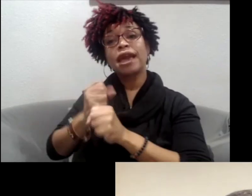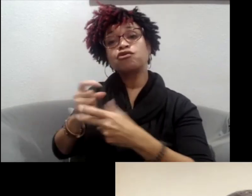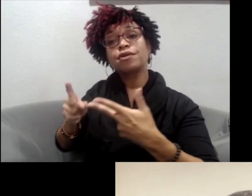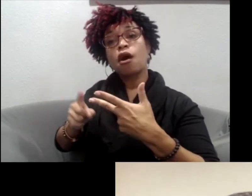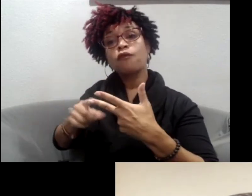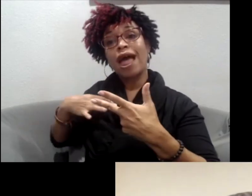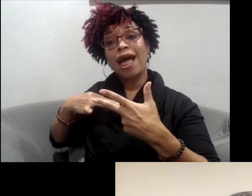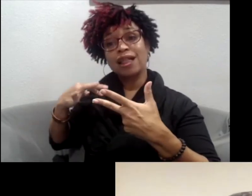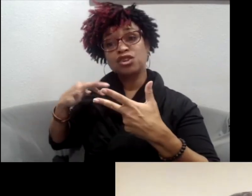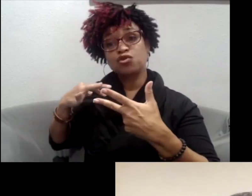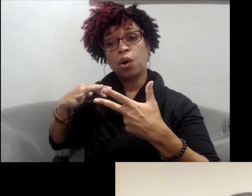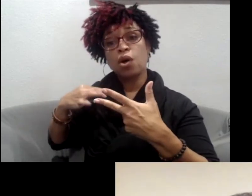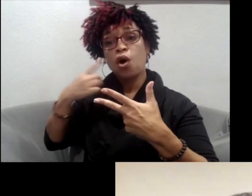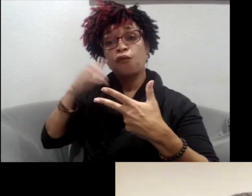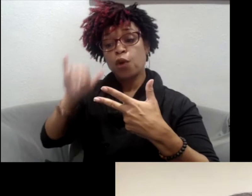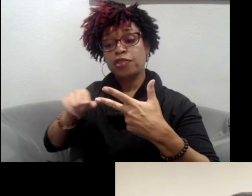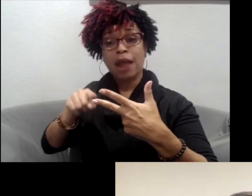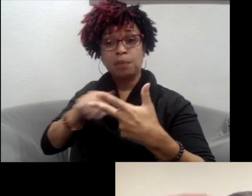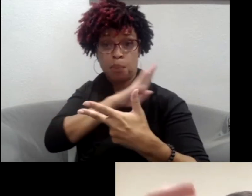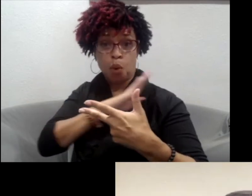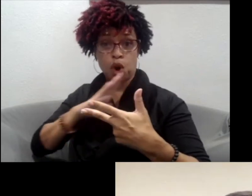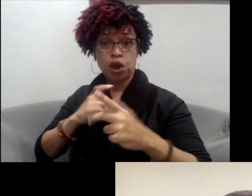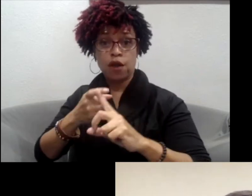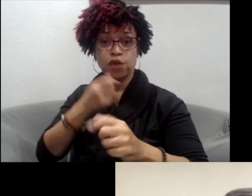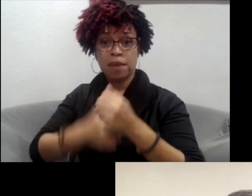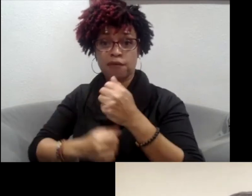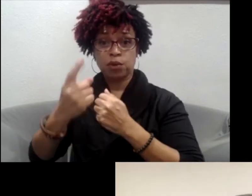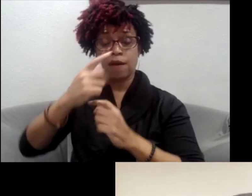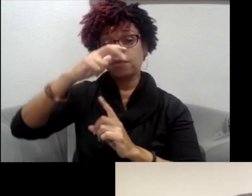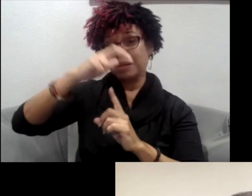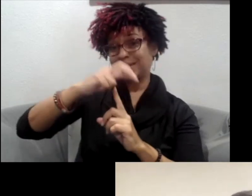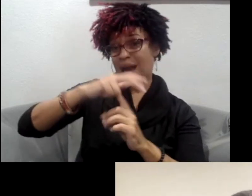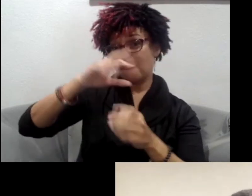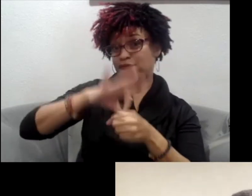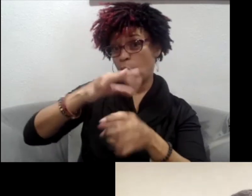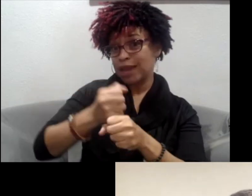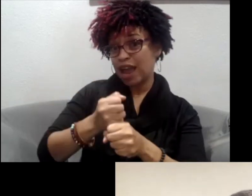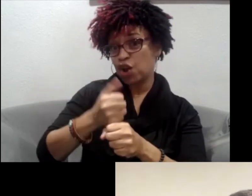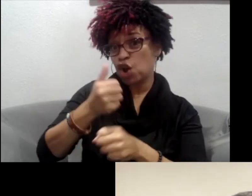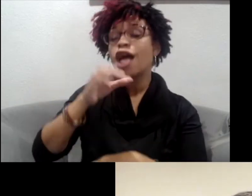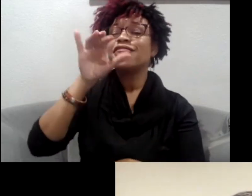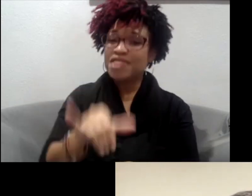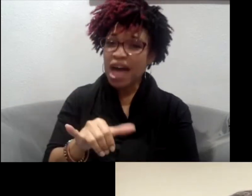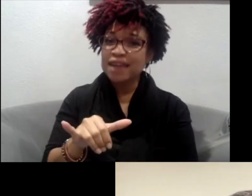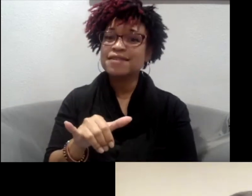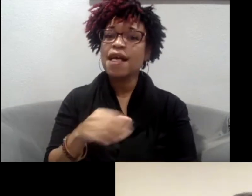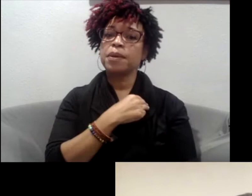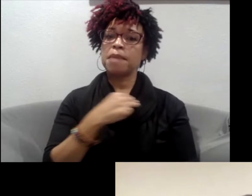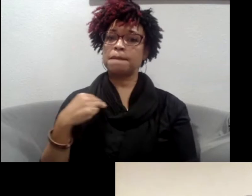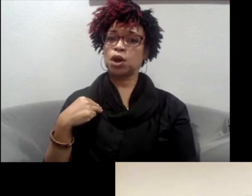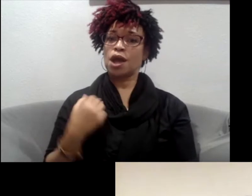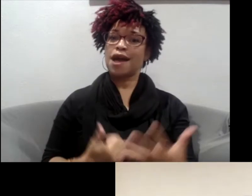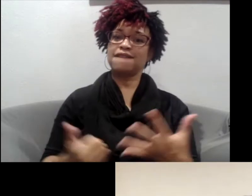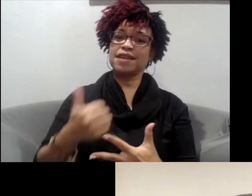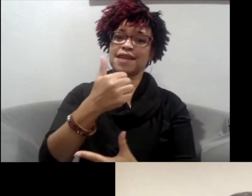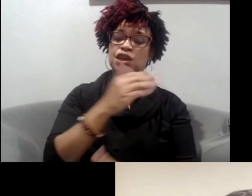board from everyone who is the top vote getter would be the executive board member.